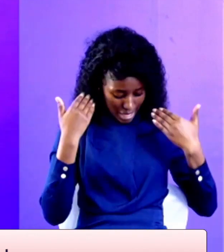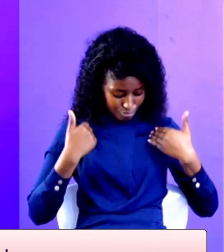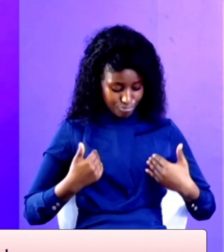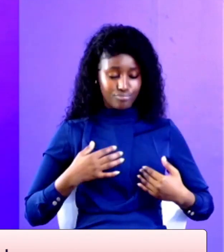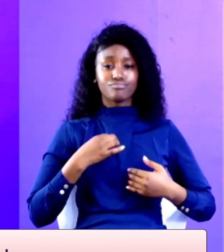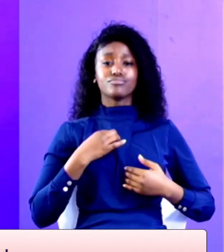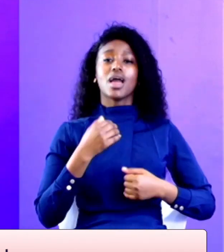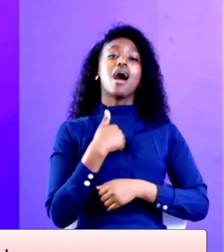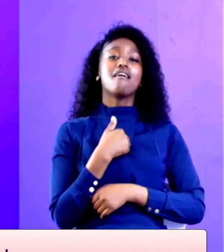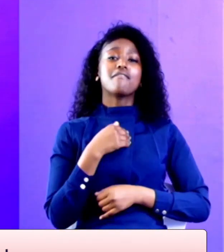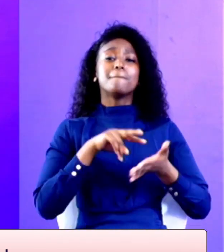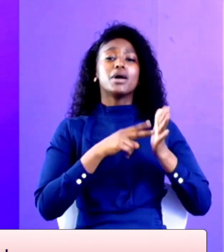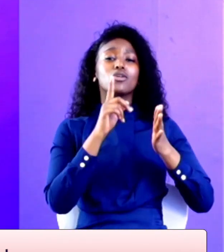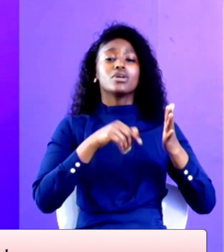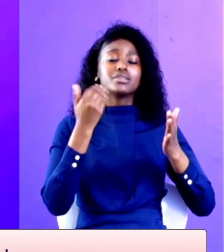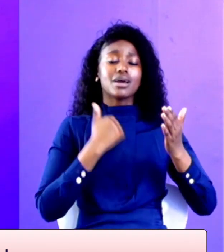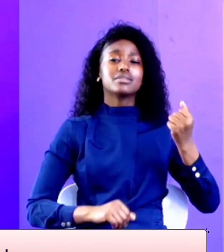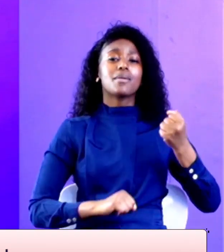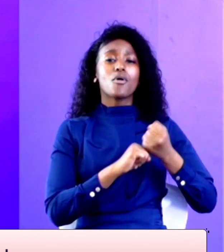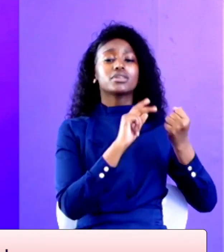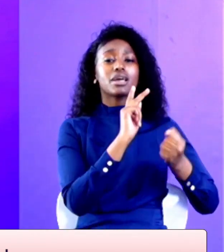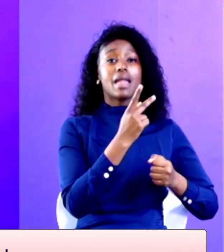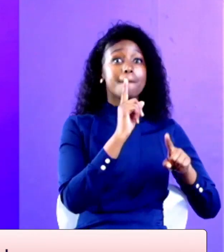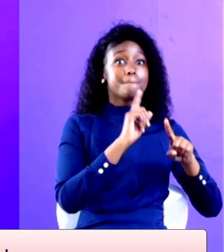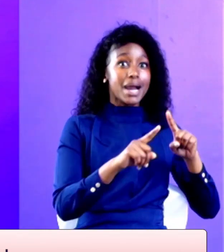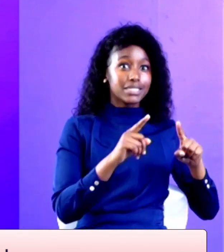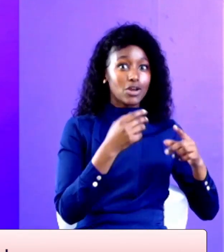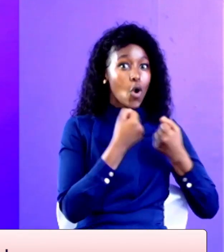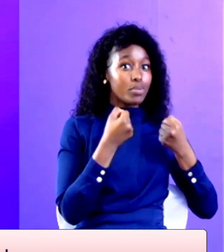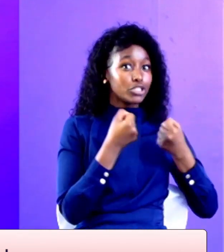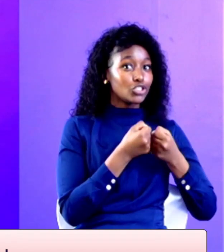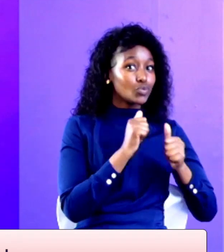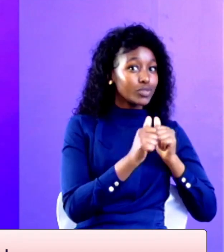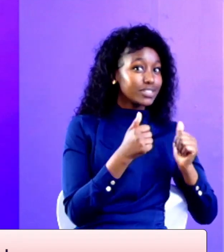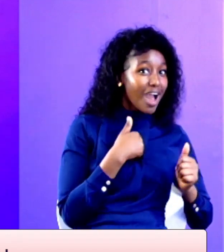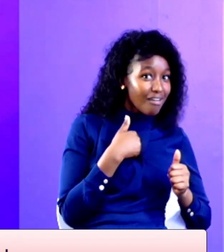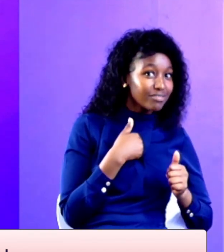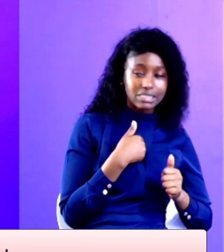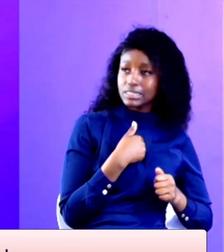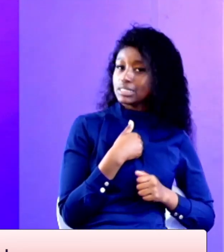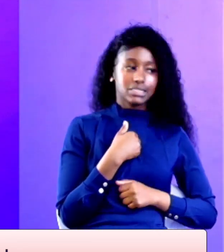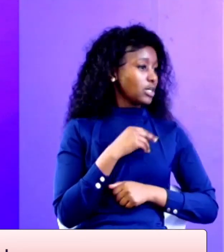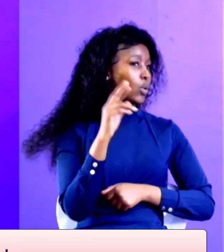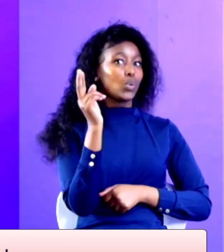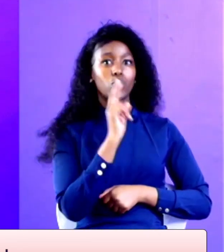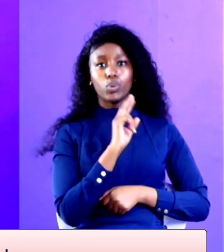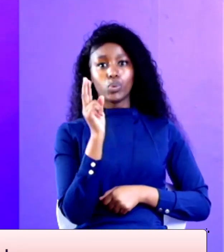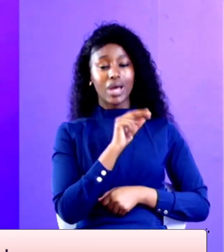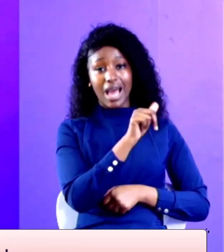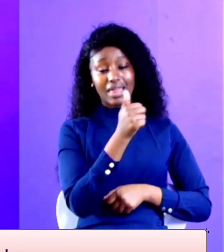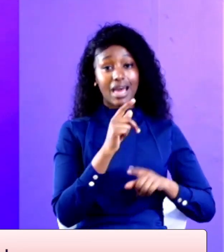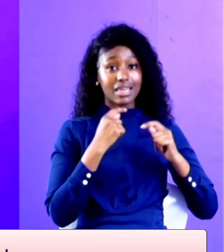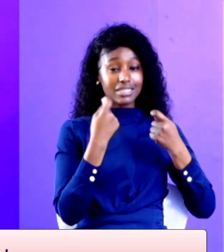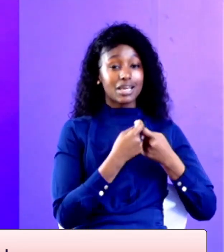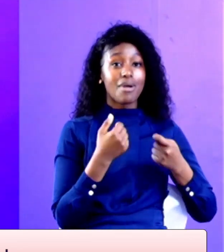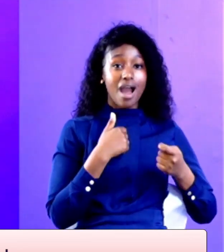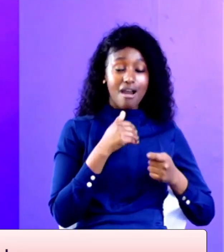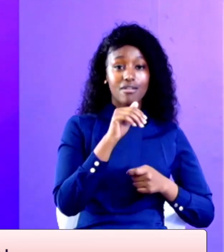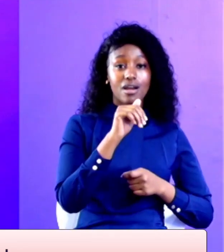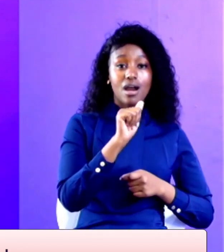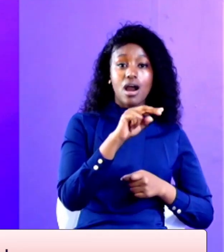I'm supporting Kenya. But the group we have been put in is a group of death. The group has Angola,